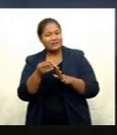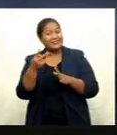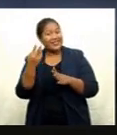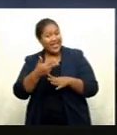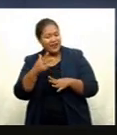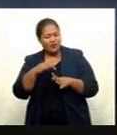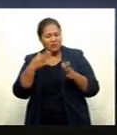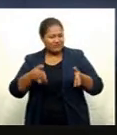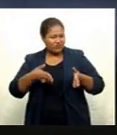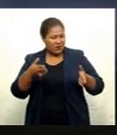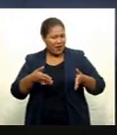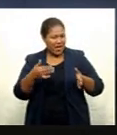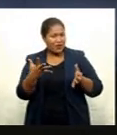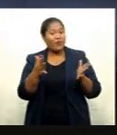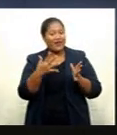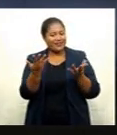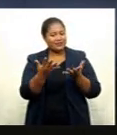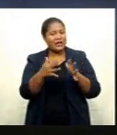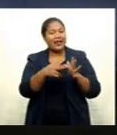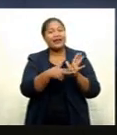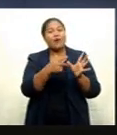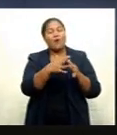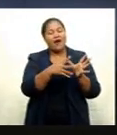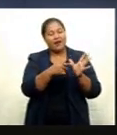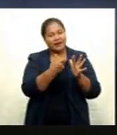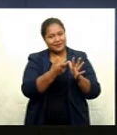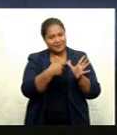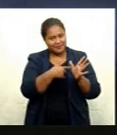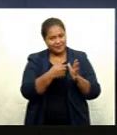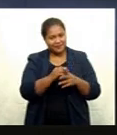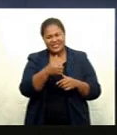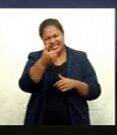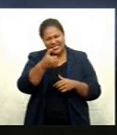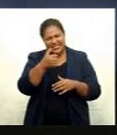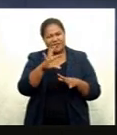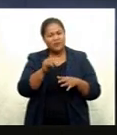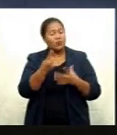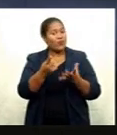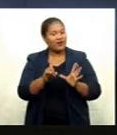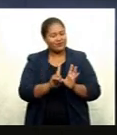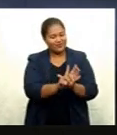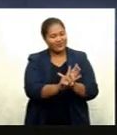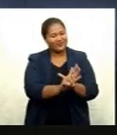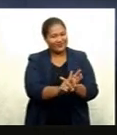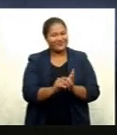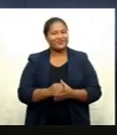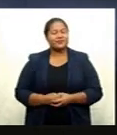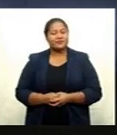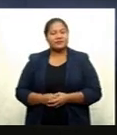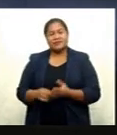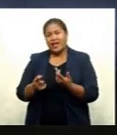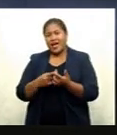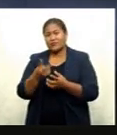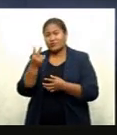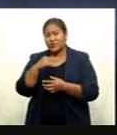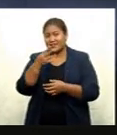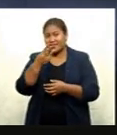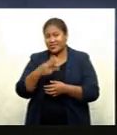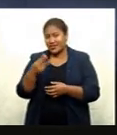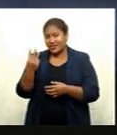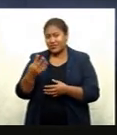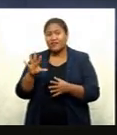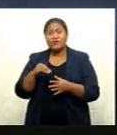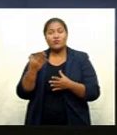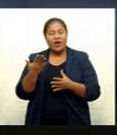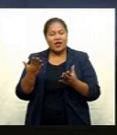Tremline. These are areas in Nawaka, and 16 are close contacts in quarantine facilities. The remaining 233 cases